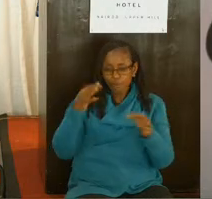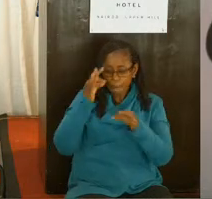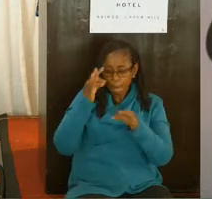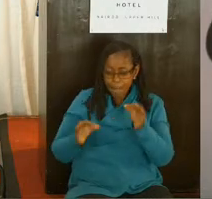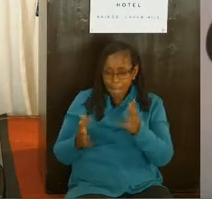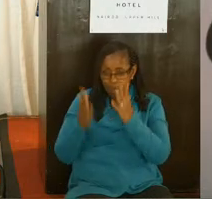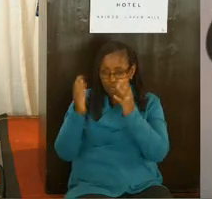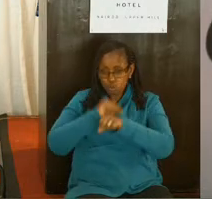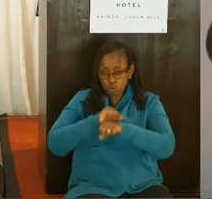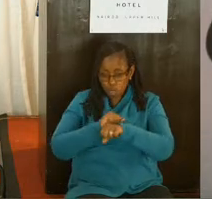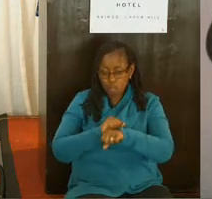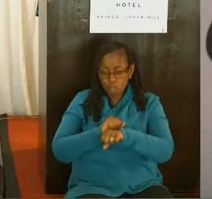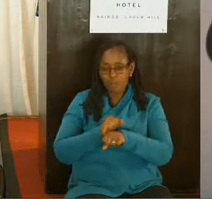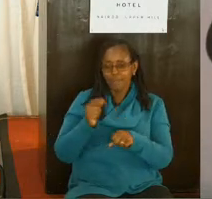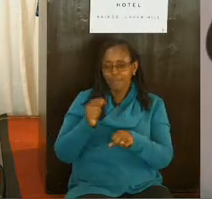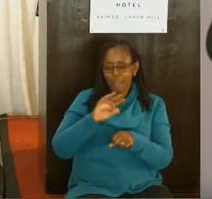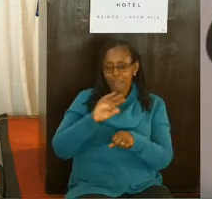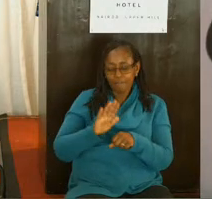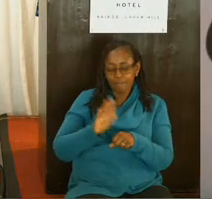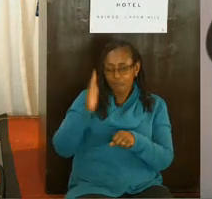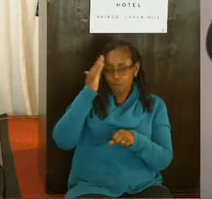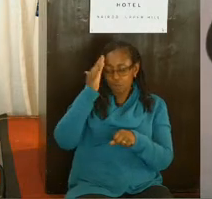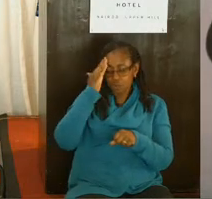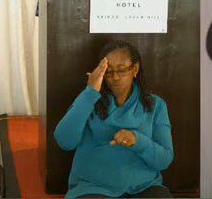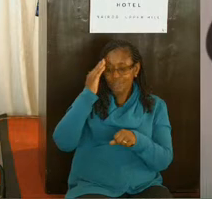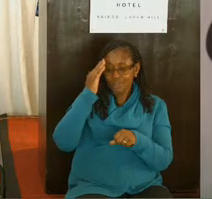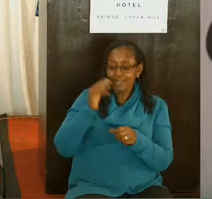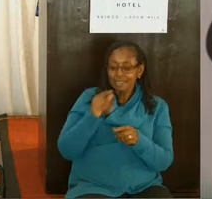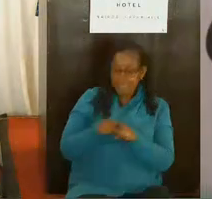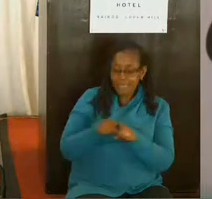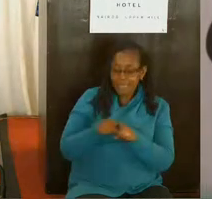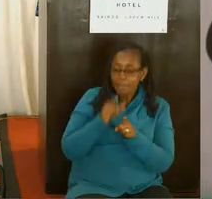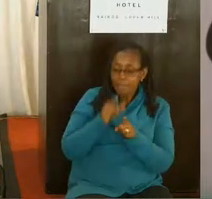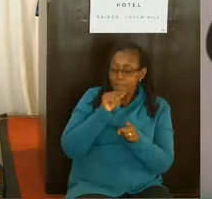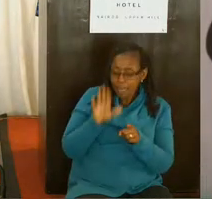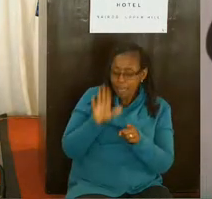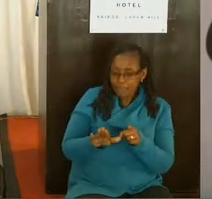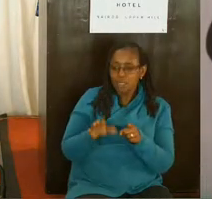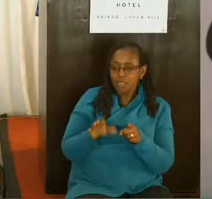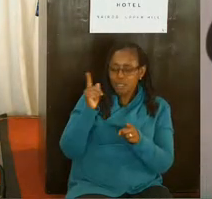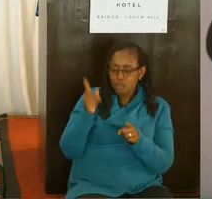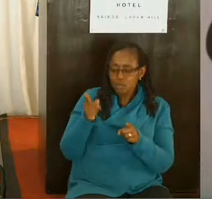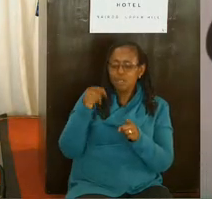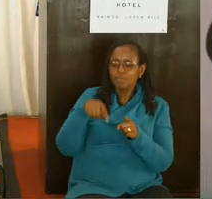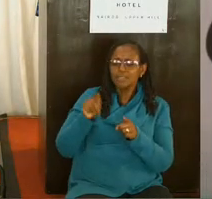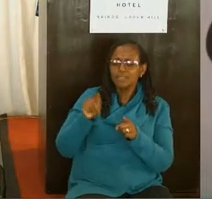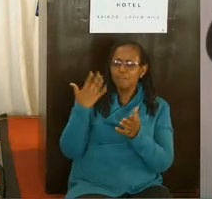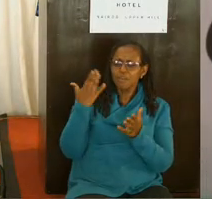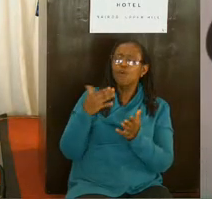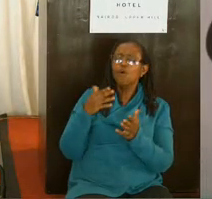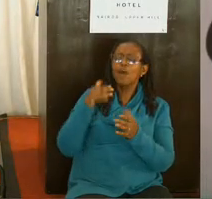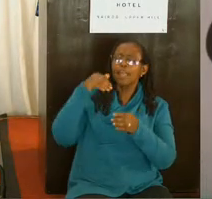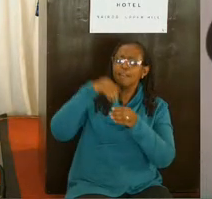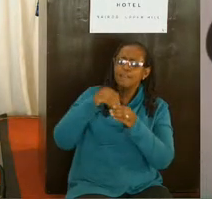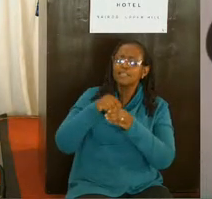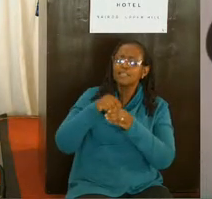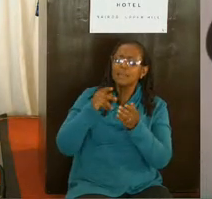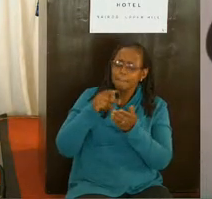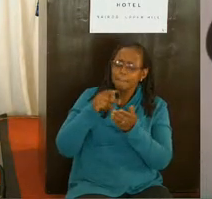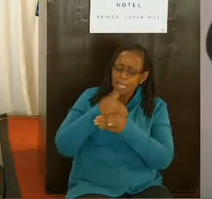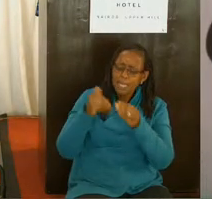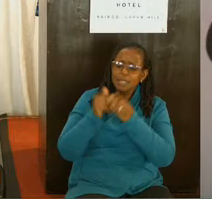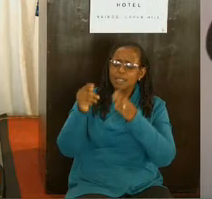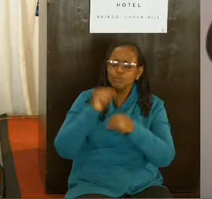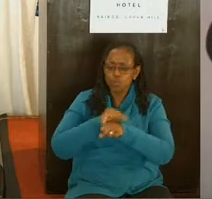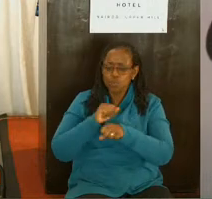schools little did they know that it is the same parents who are taking care of them who invested in those schools and once buildings